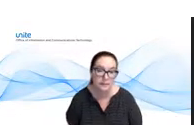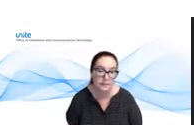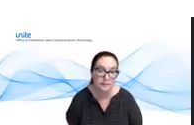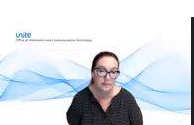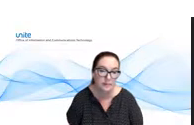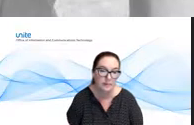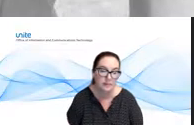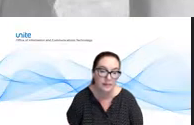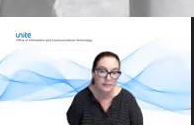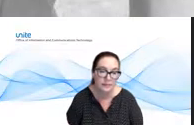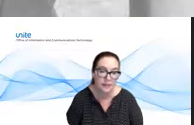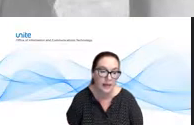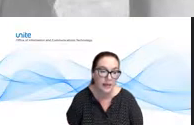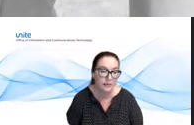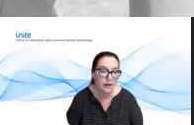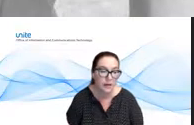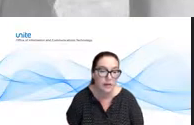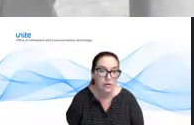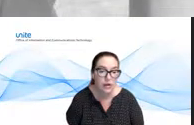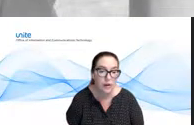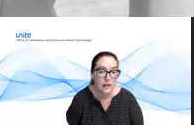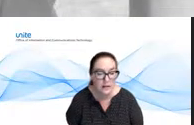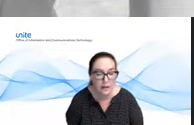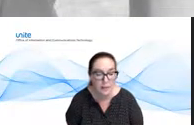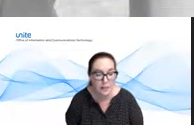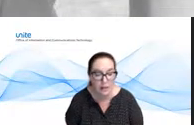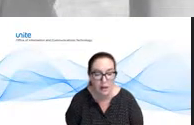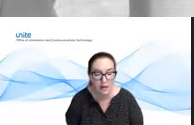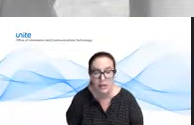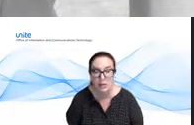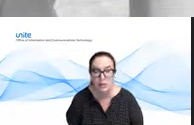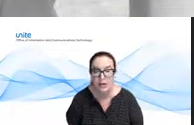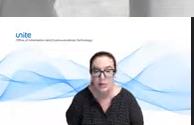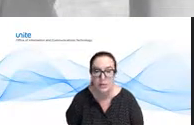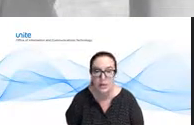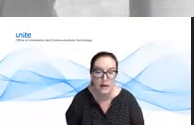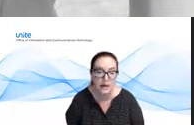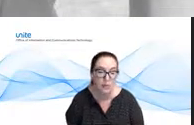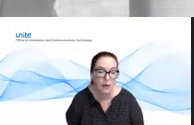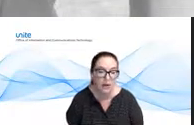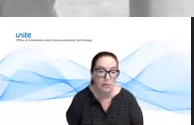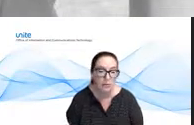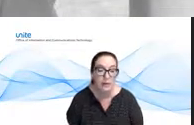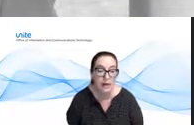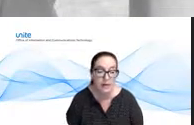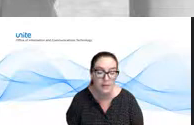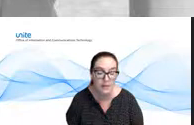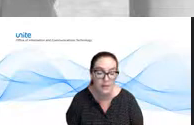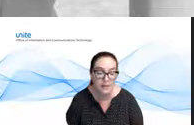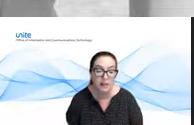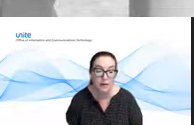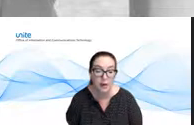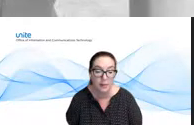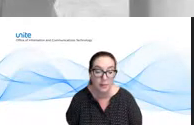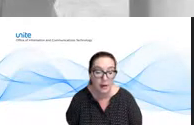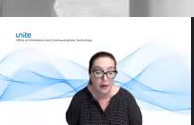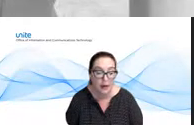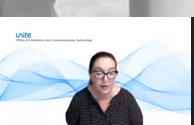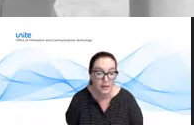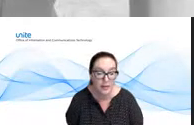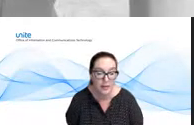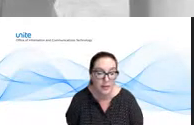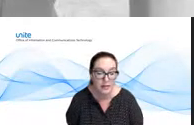Next slide. Thank you. So accessible technology, when we design it well, really benefits